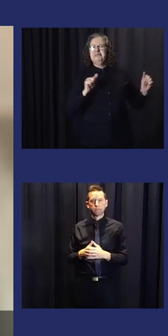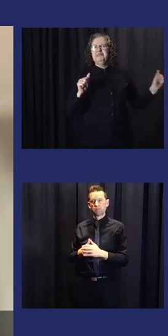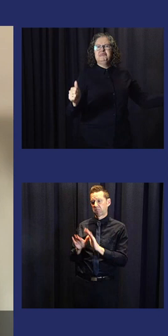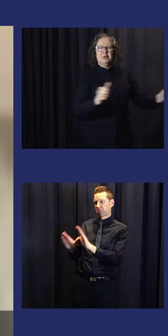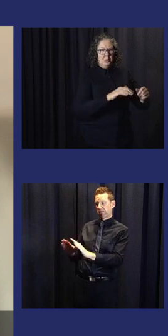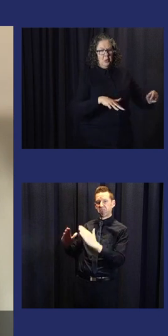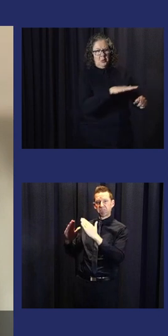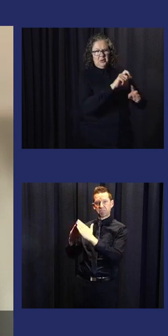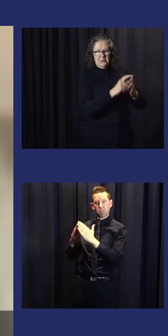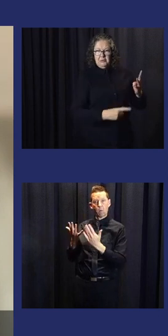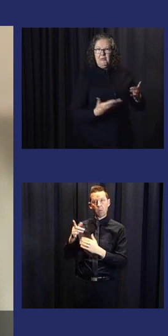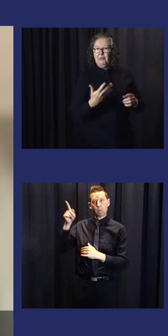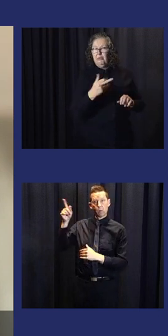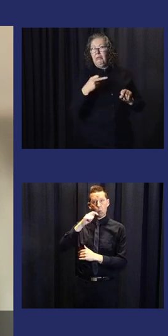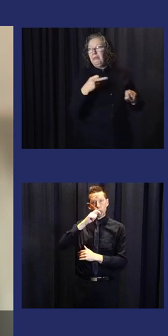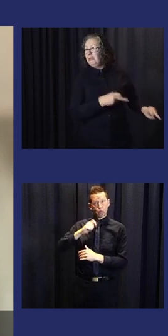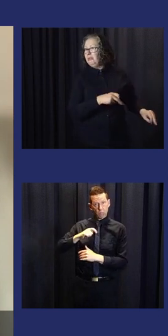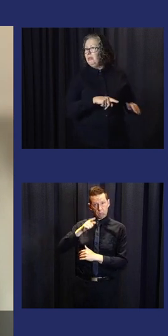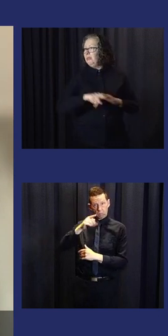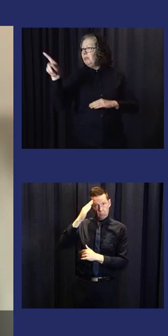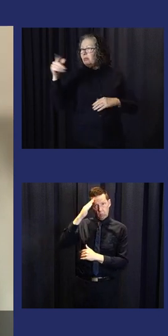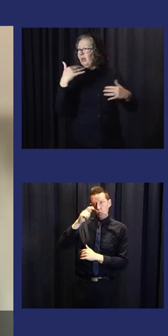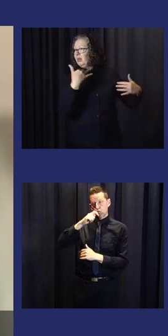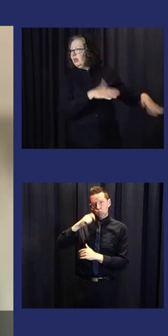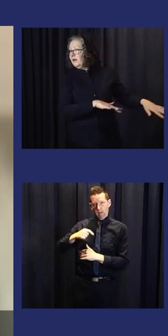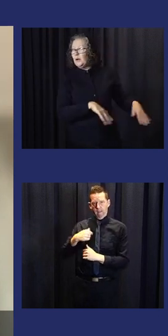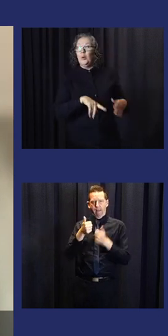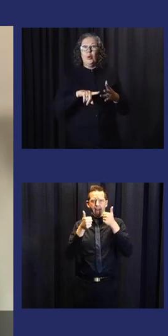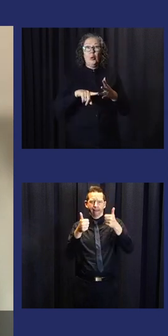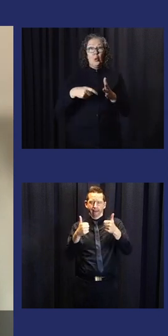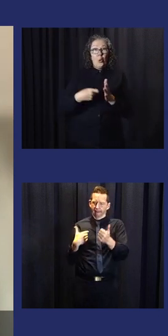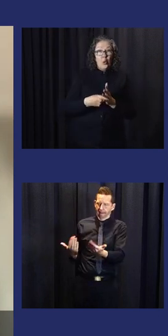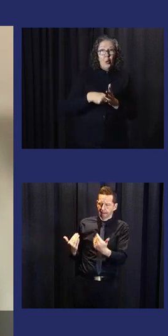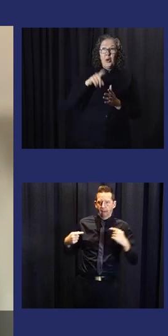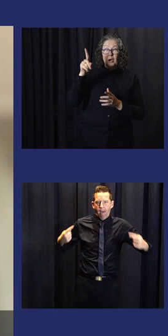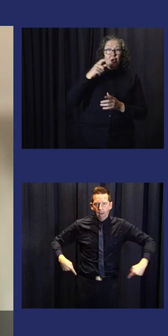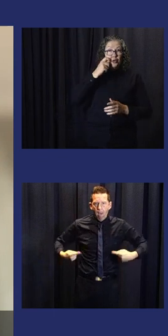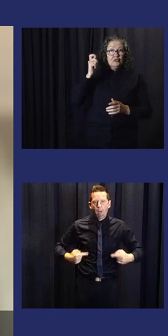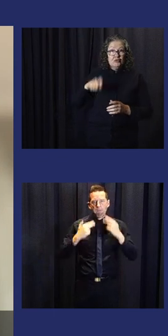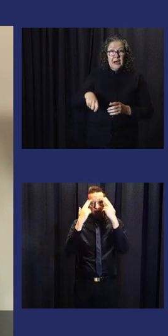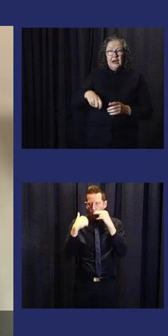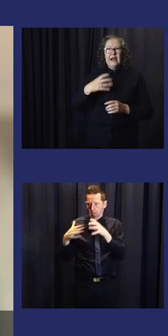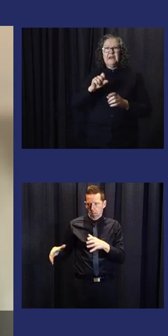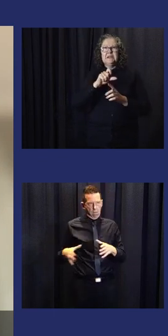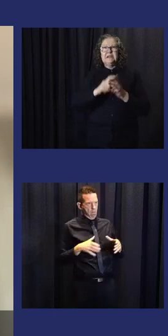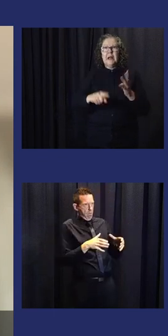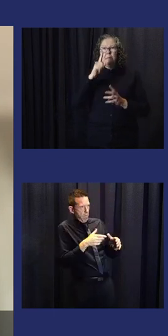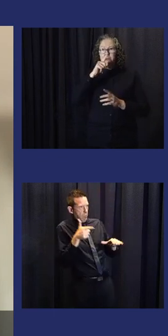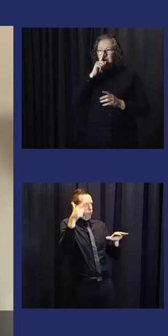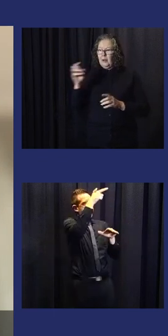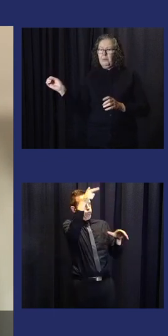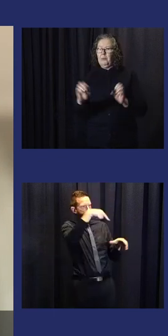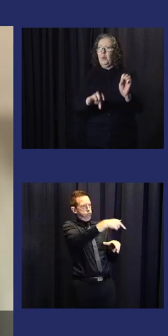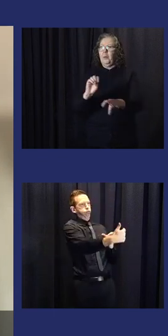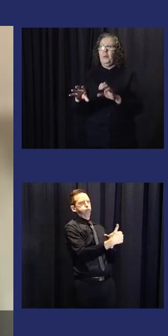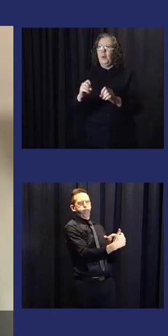been the situation in Ukraine where they're being used as human shields, or they are